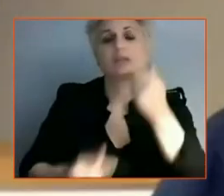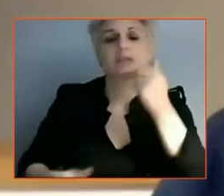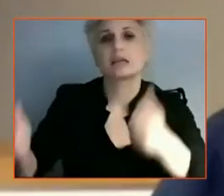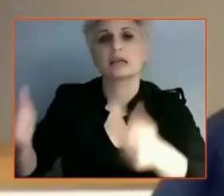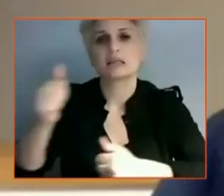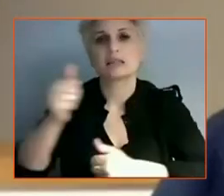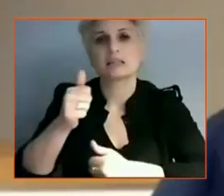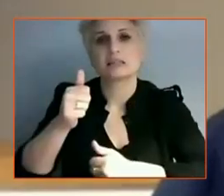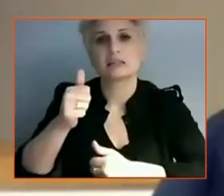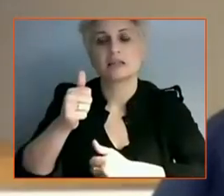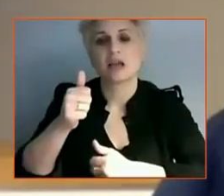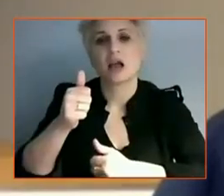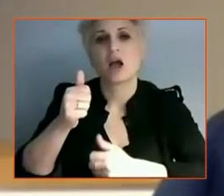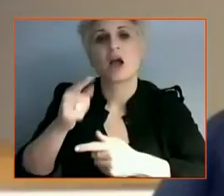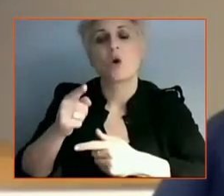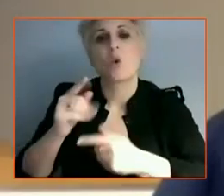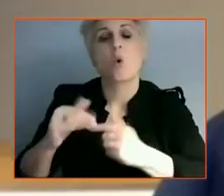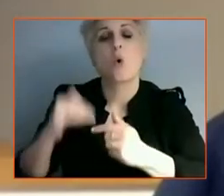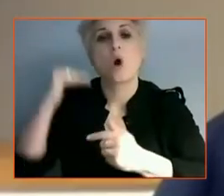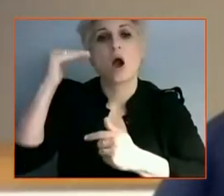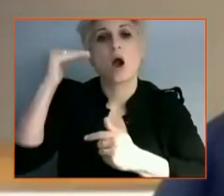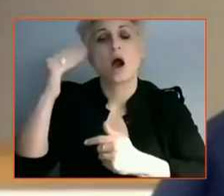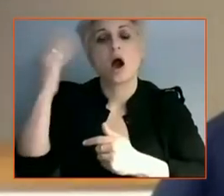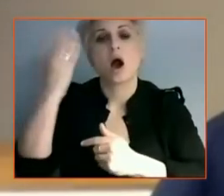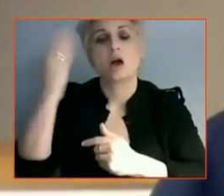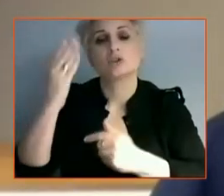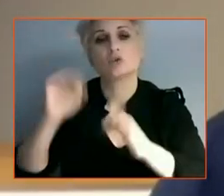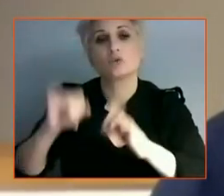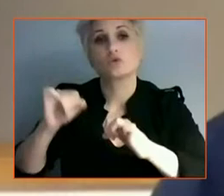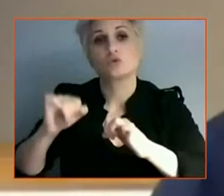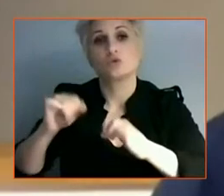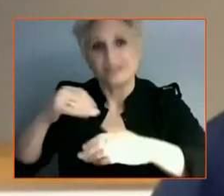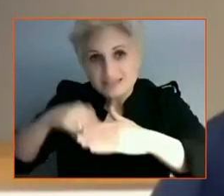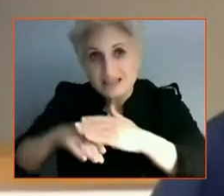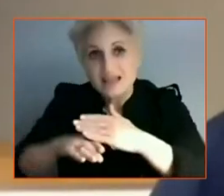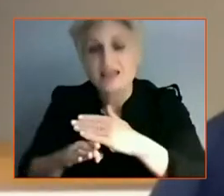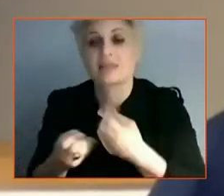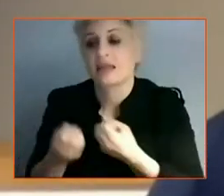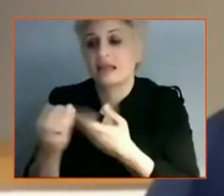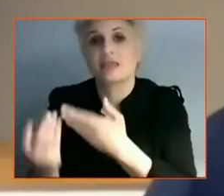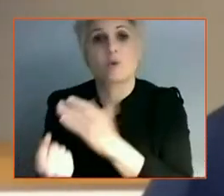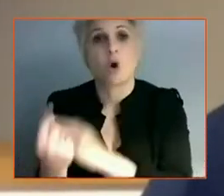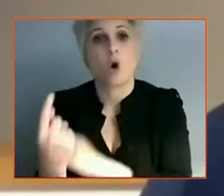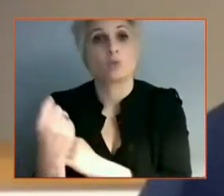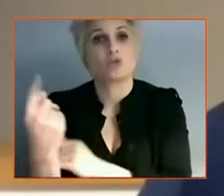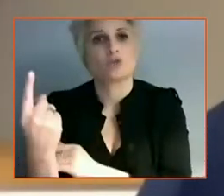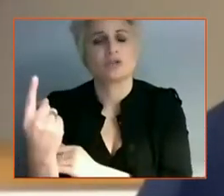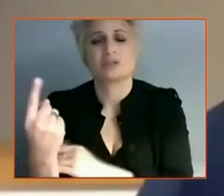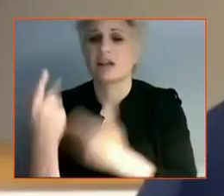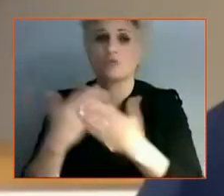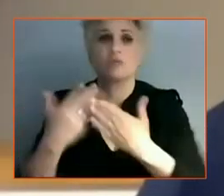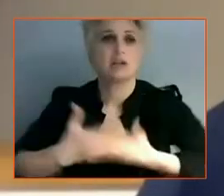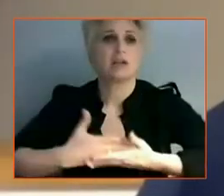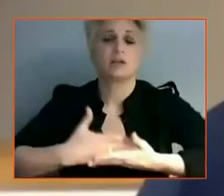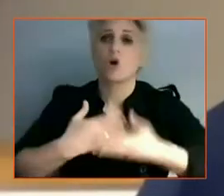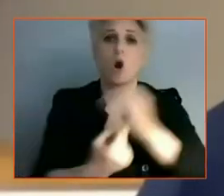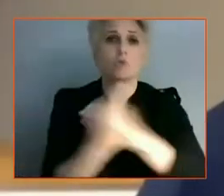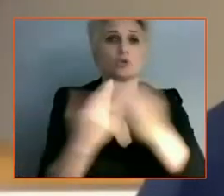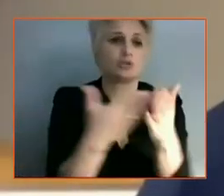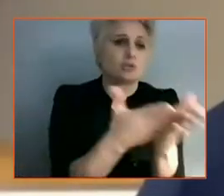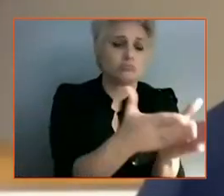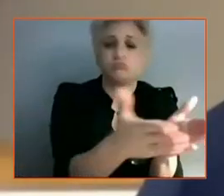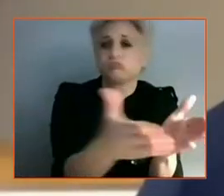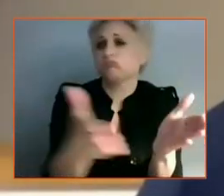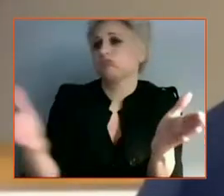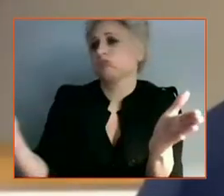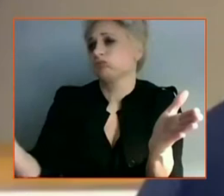high school students into opportunities where they can start to be aware of the breadth of opportunity there exists in a